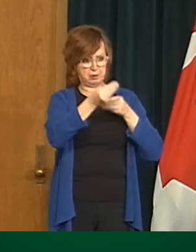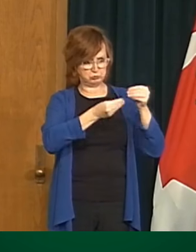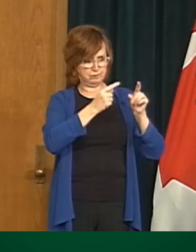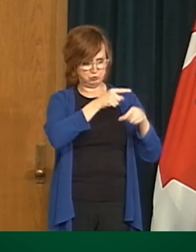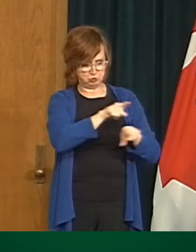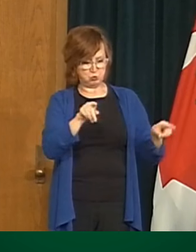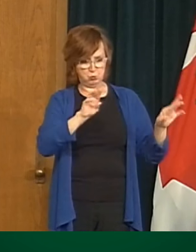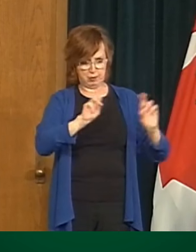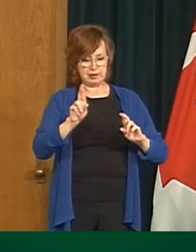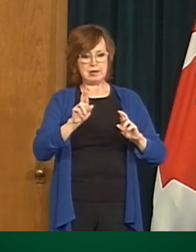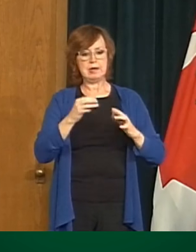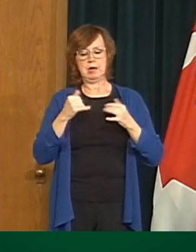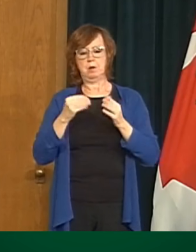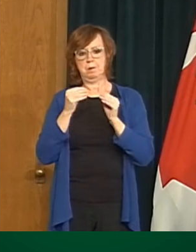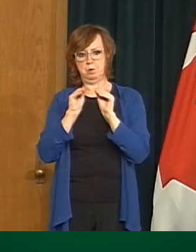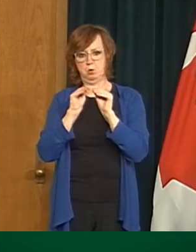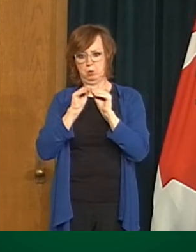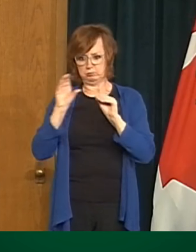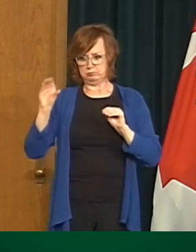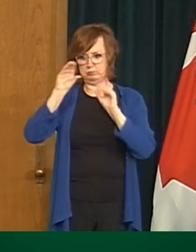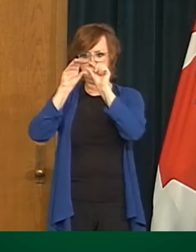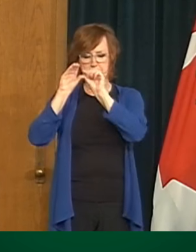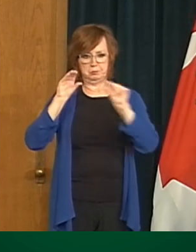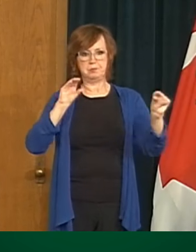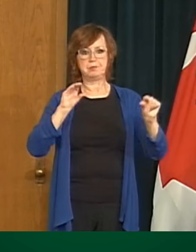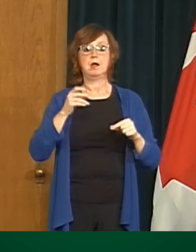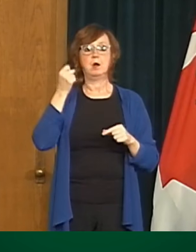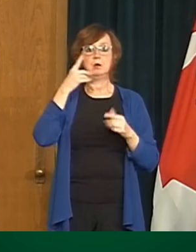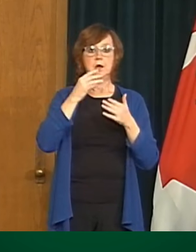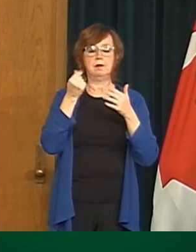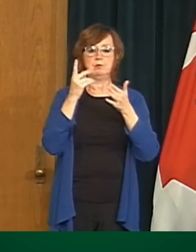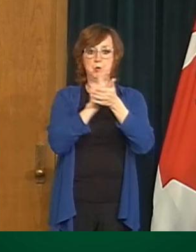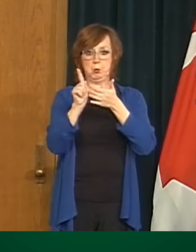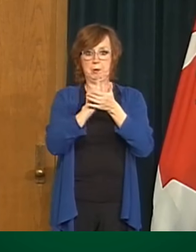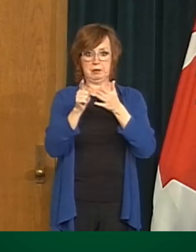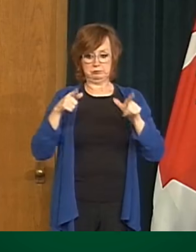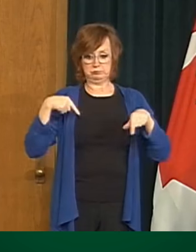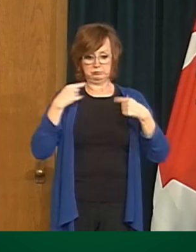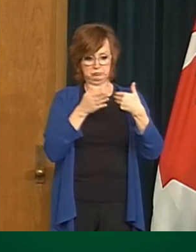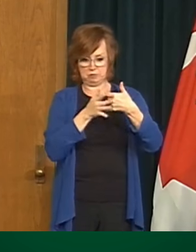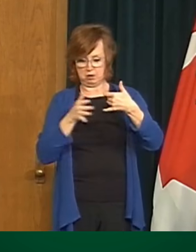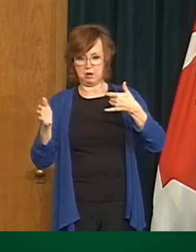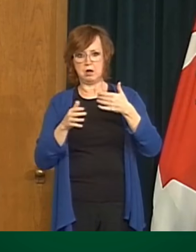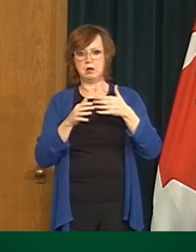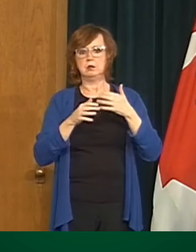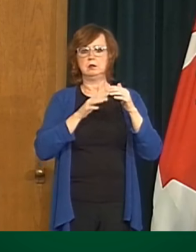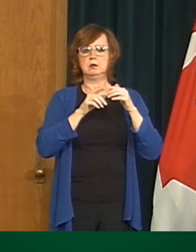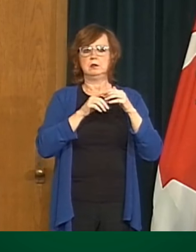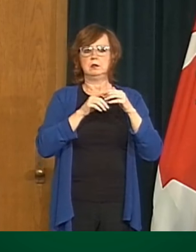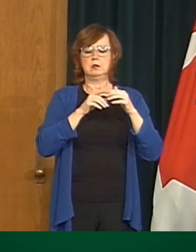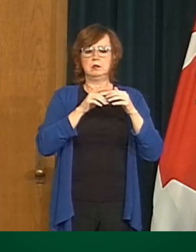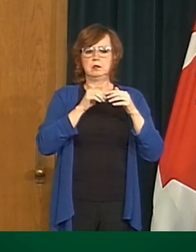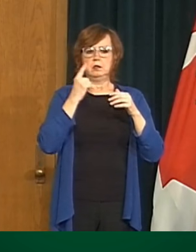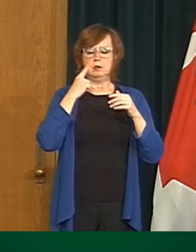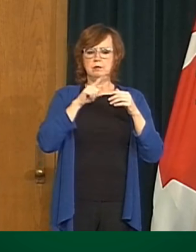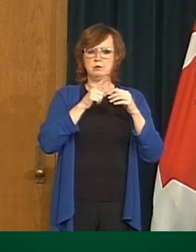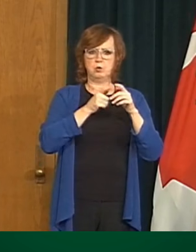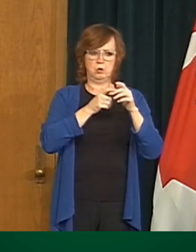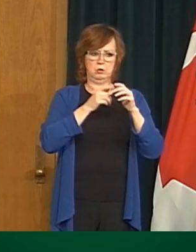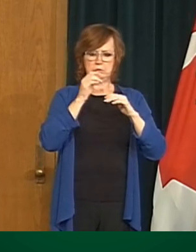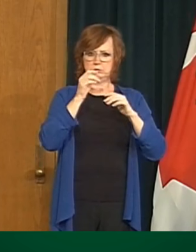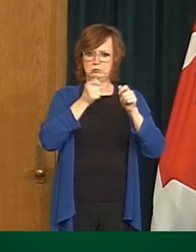last several weeks, construction, including maintenance and repair, has been operating as an allowable business